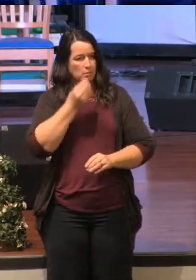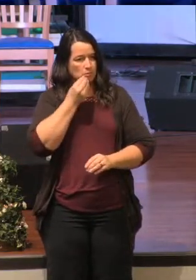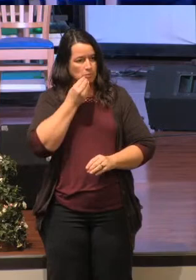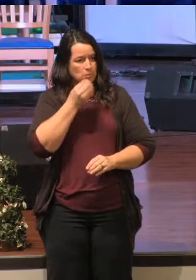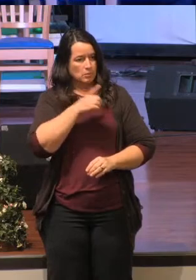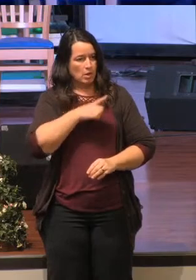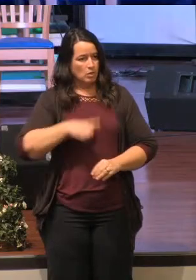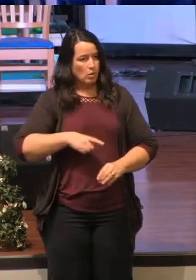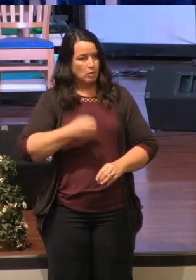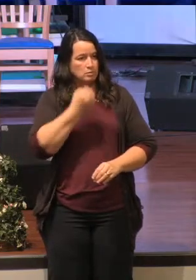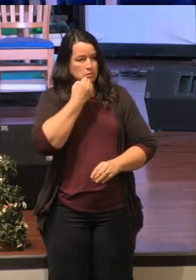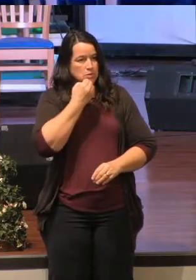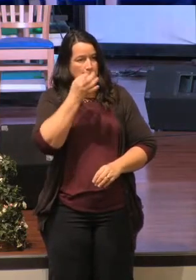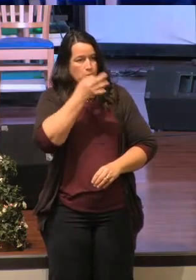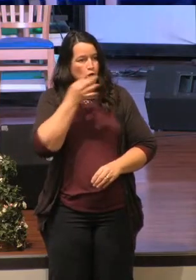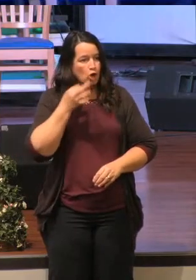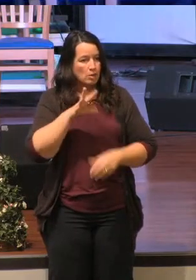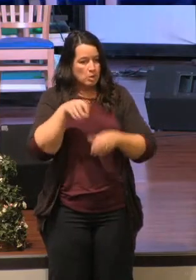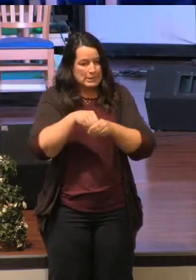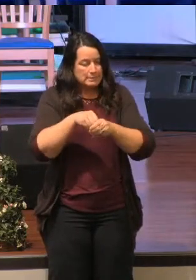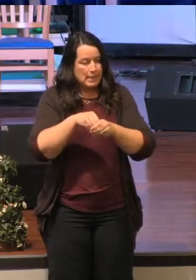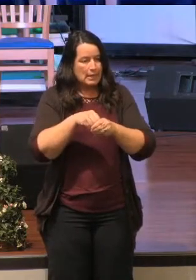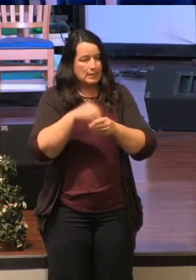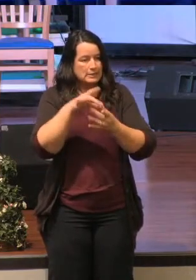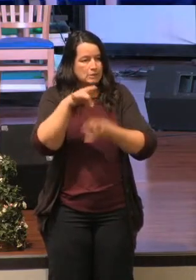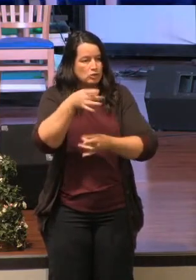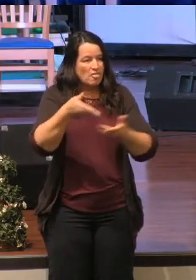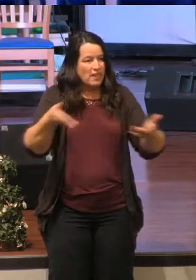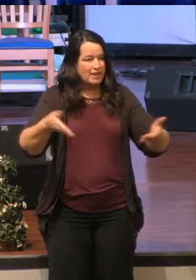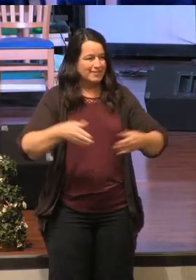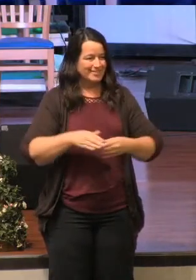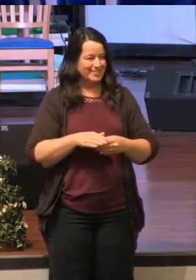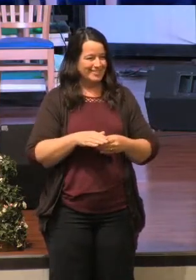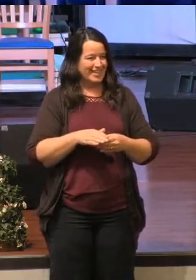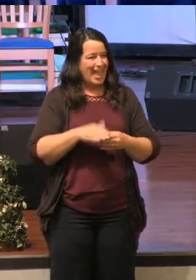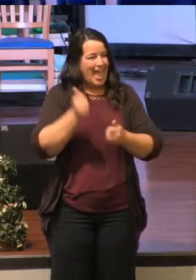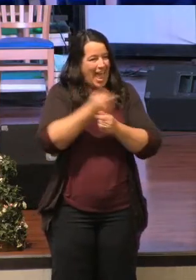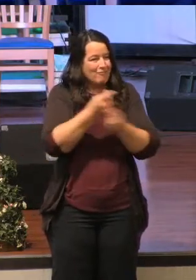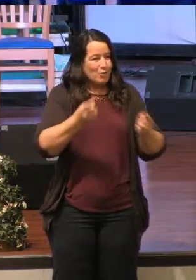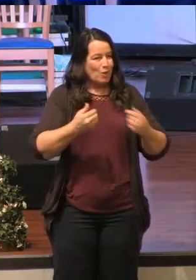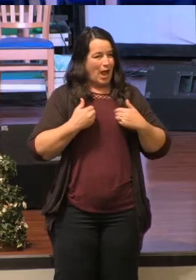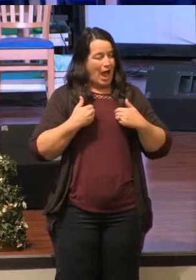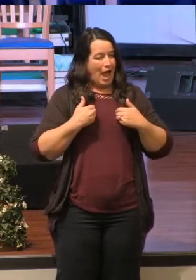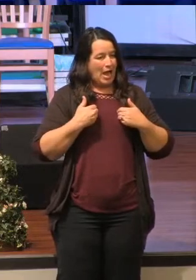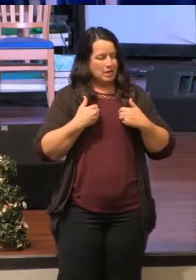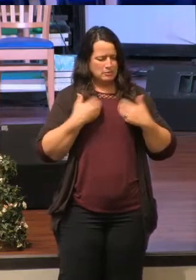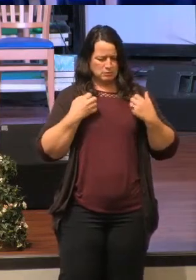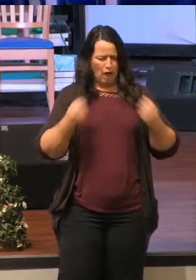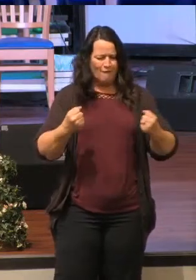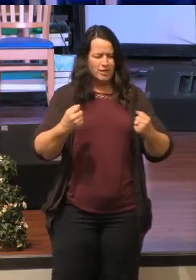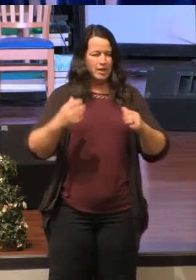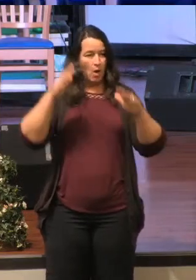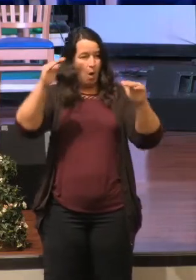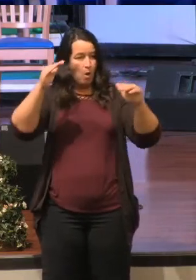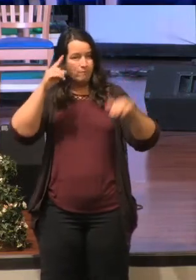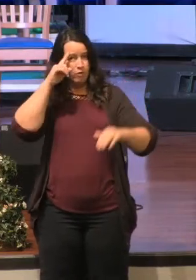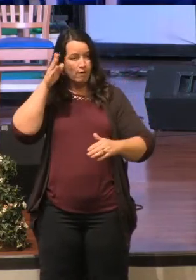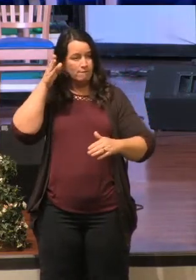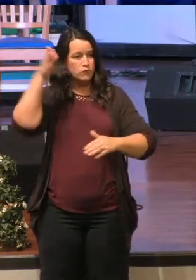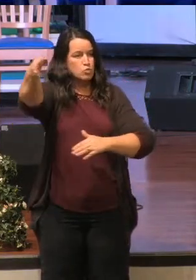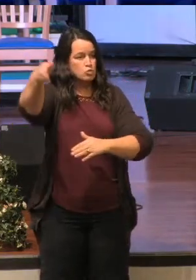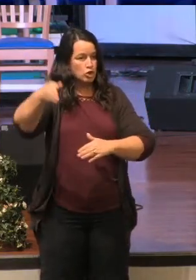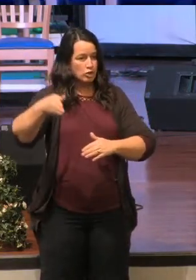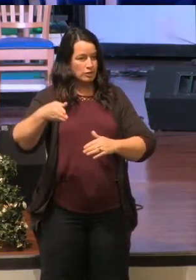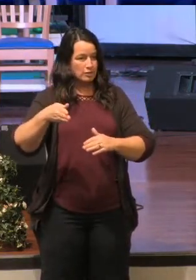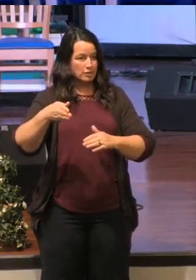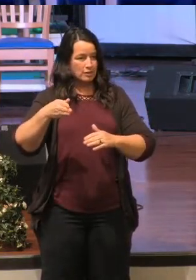Lord's Supper. You participate in the spiritual disciplines. Everyone who has this confident expectation